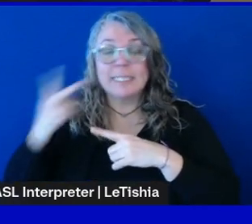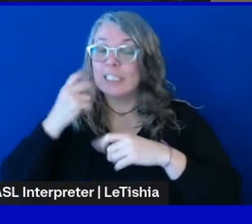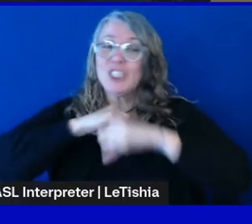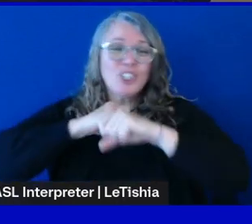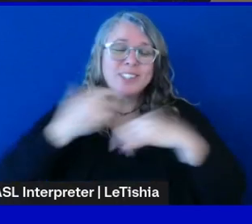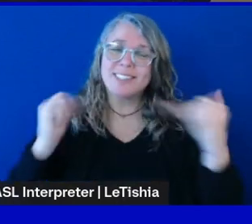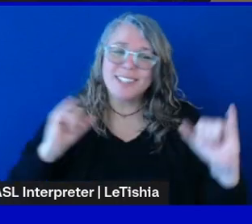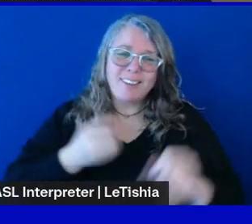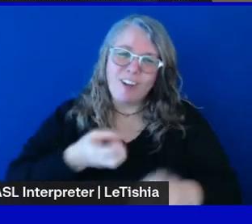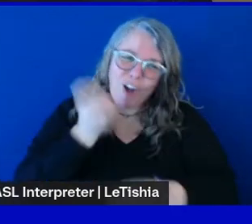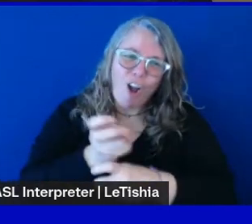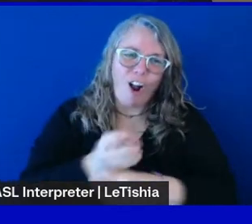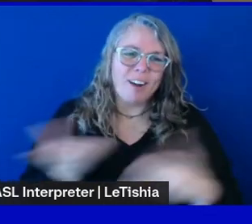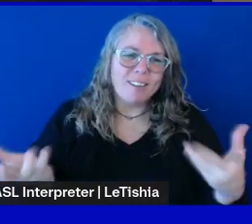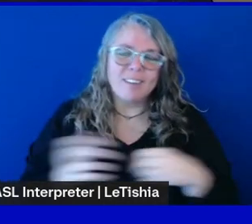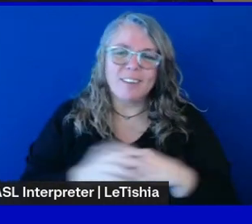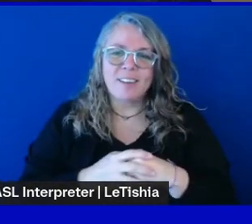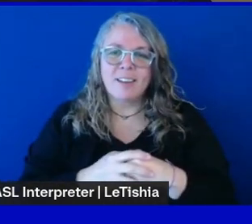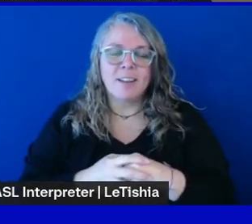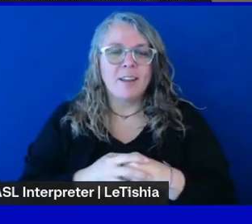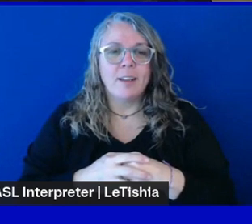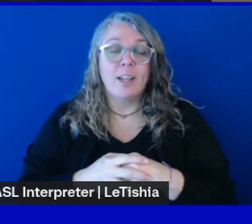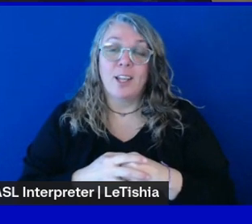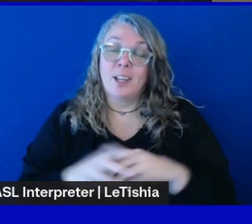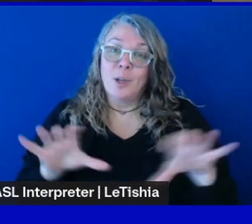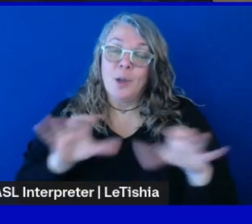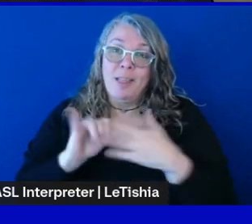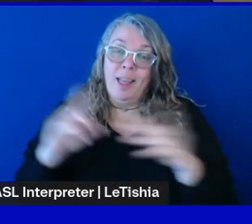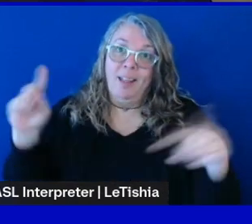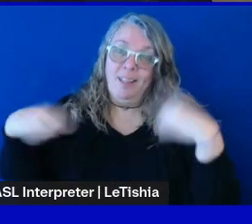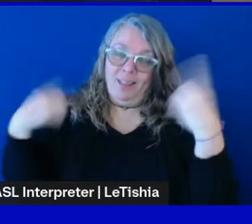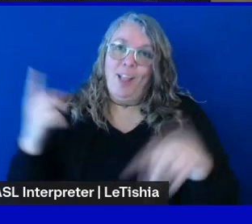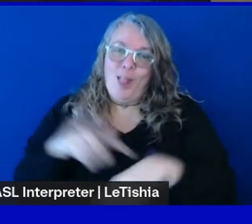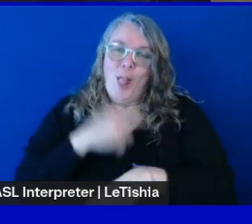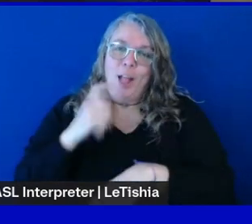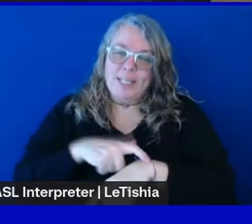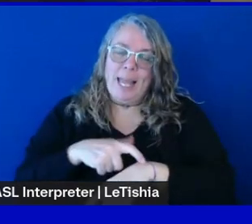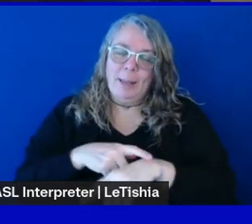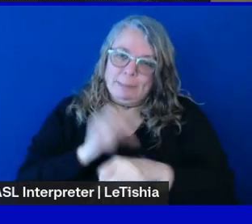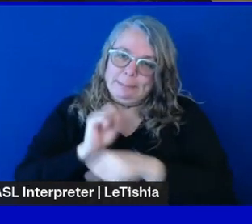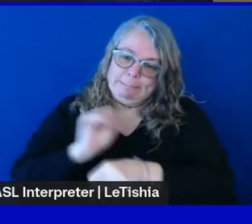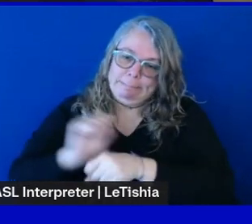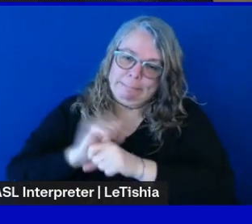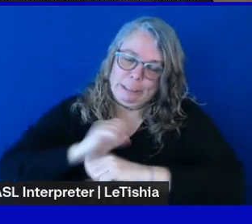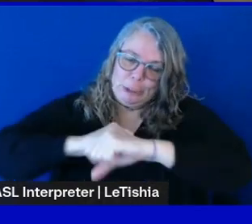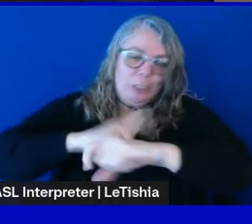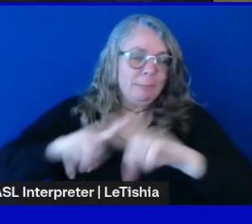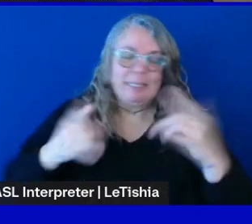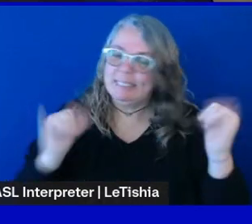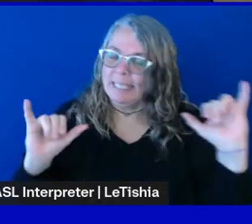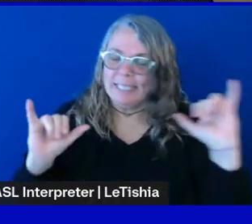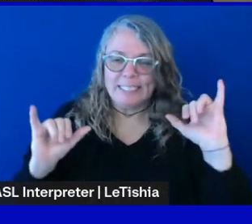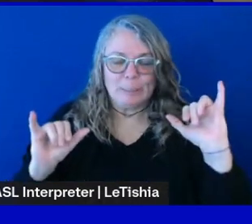hard. Even though we are doing that for quite a long time in our industry, it's still hard.